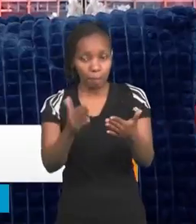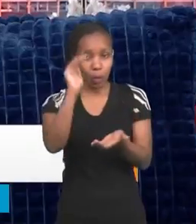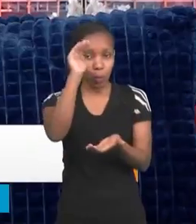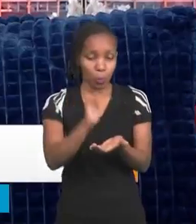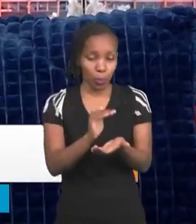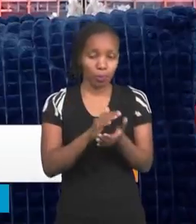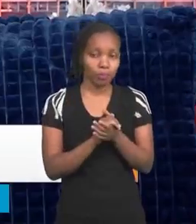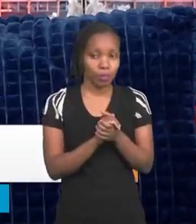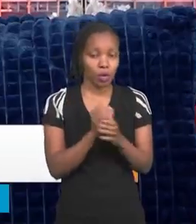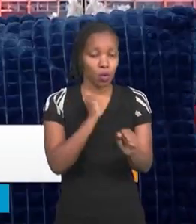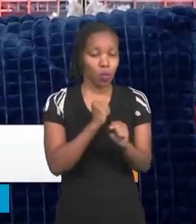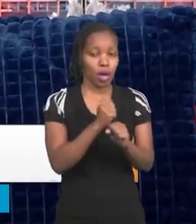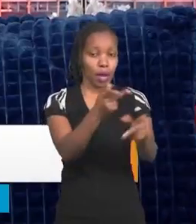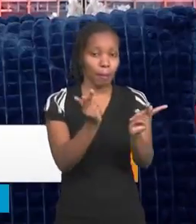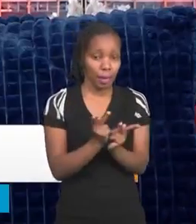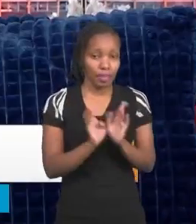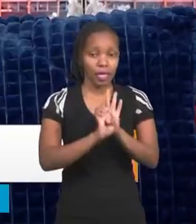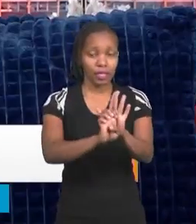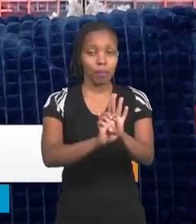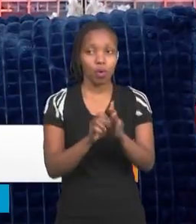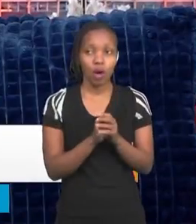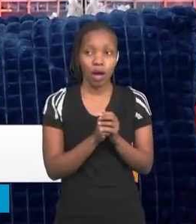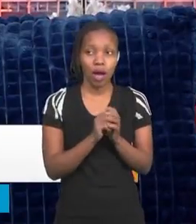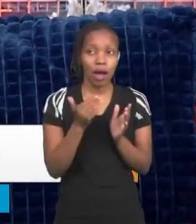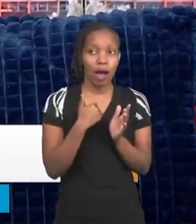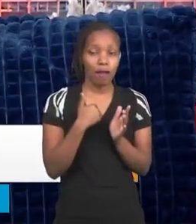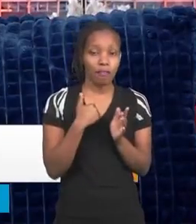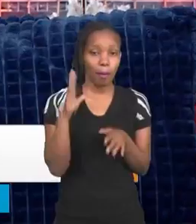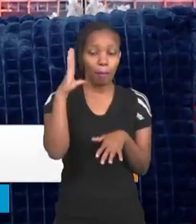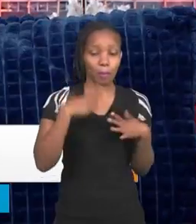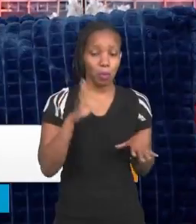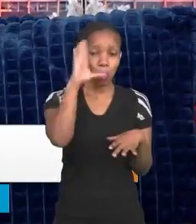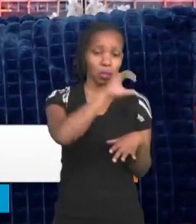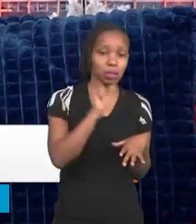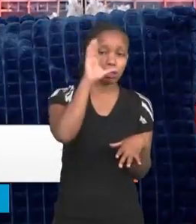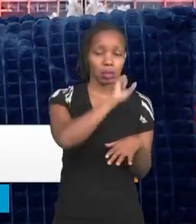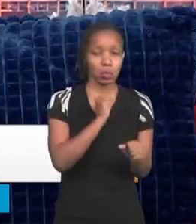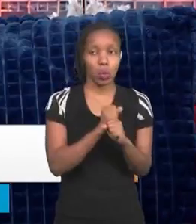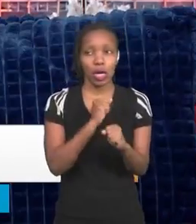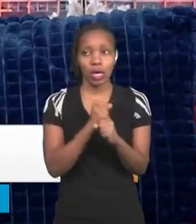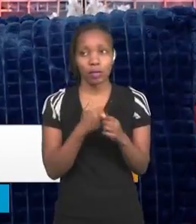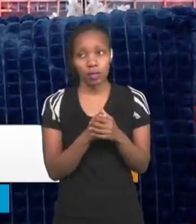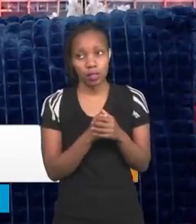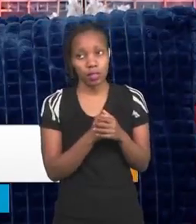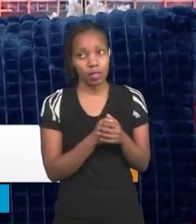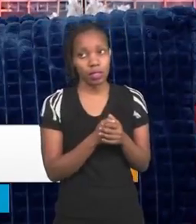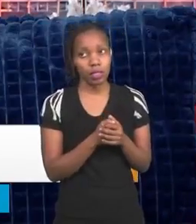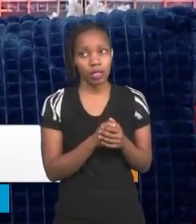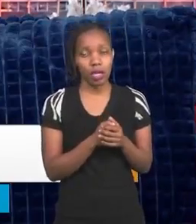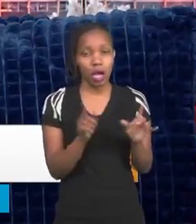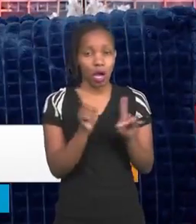So at the workplace, you're likely to have this absenteeism, which is very obvious. Yeah. But there's also